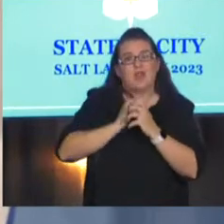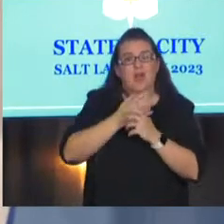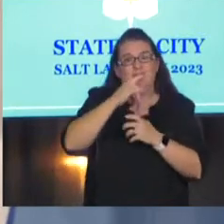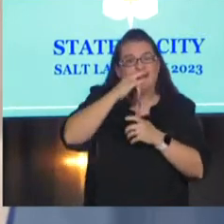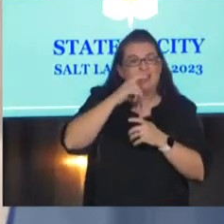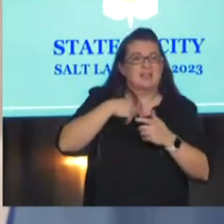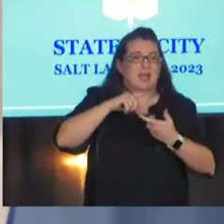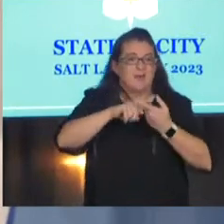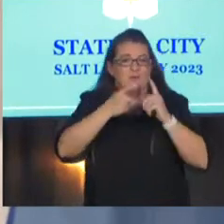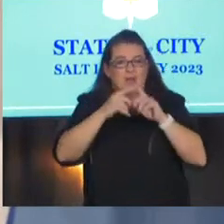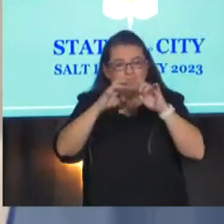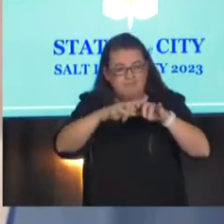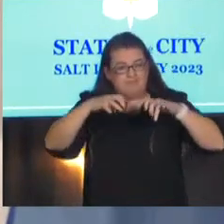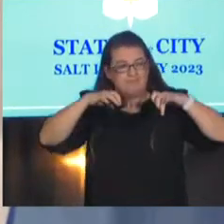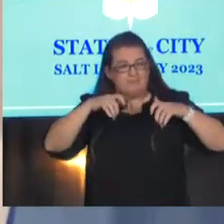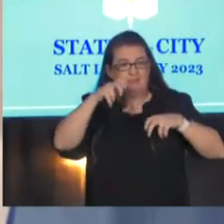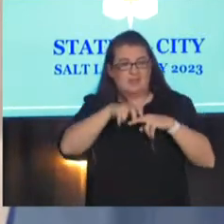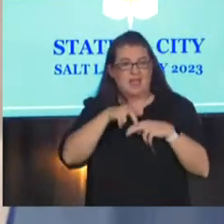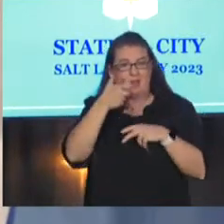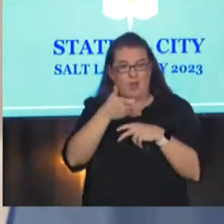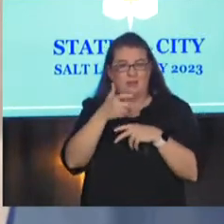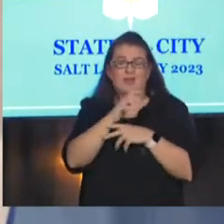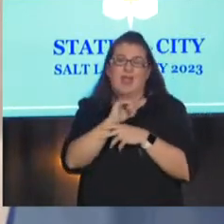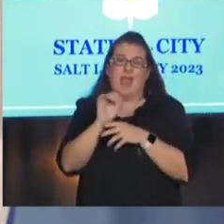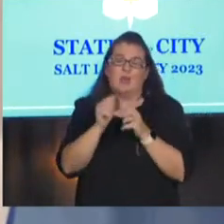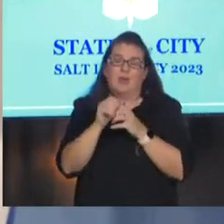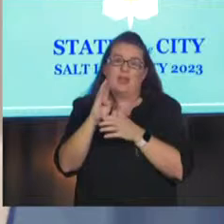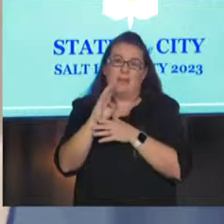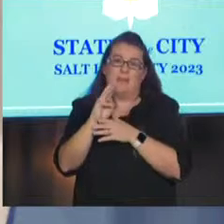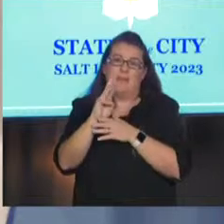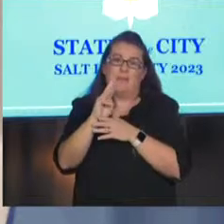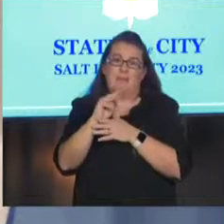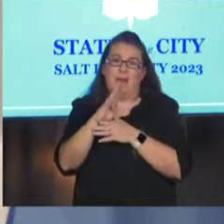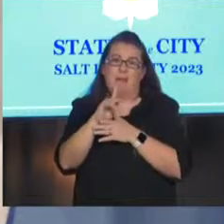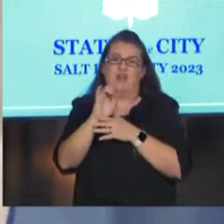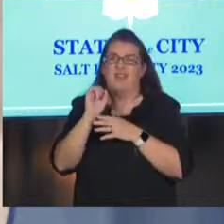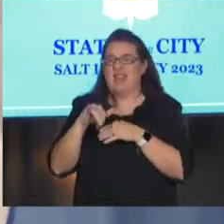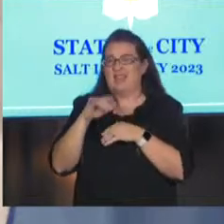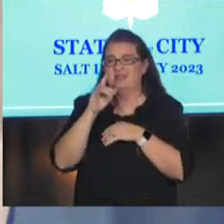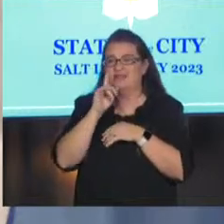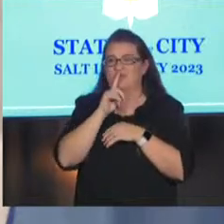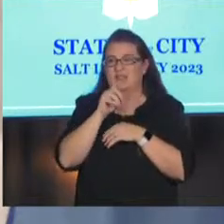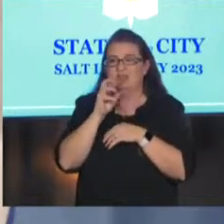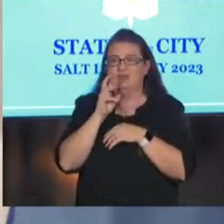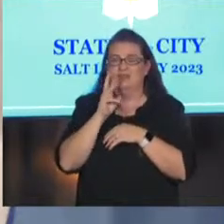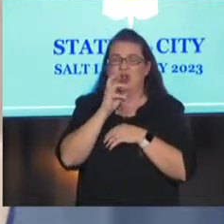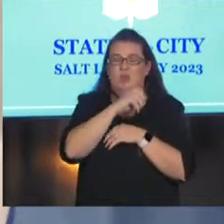our friends, even with Bumble, that weird bee.